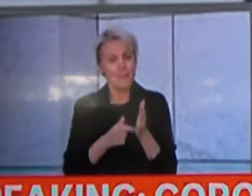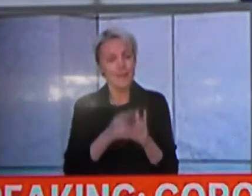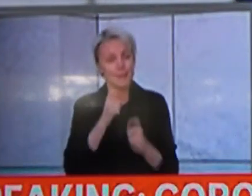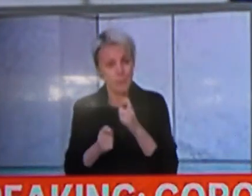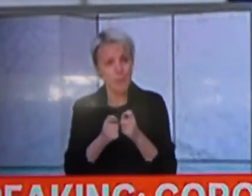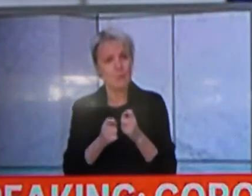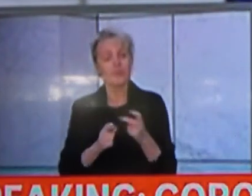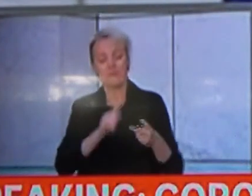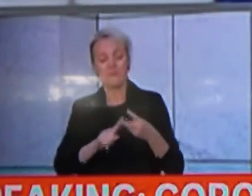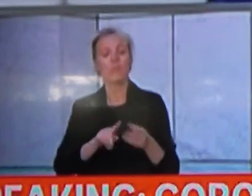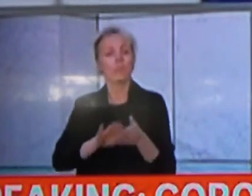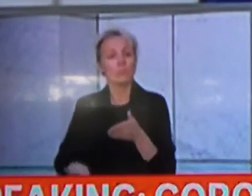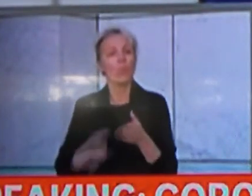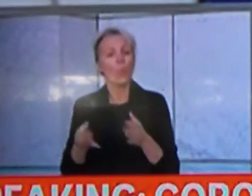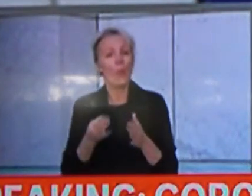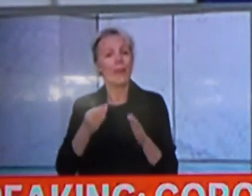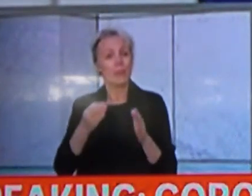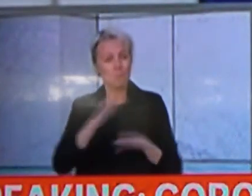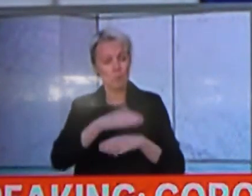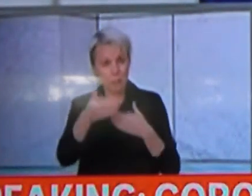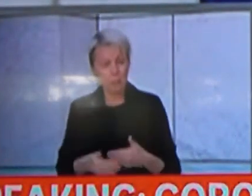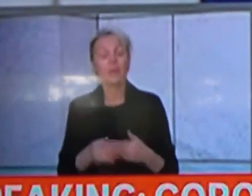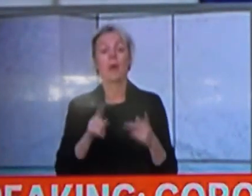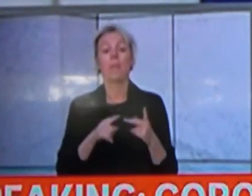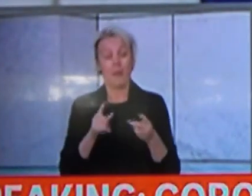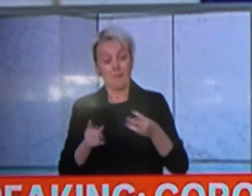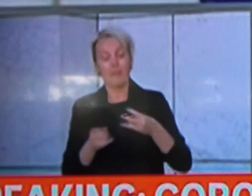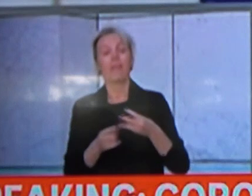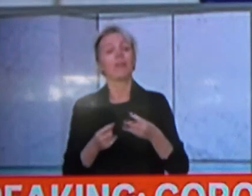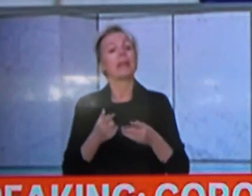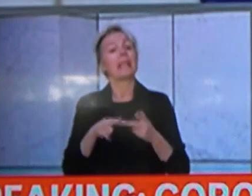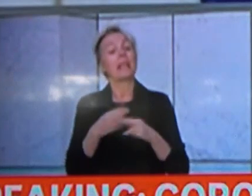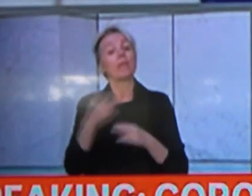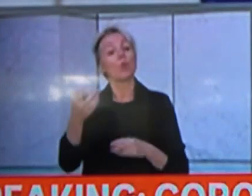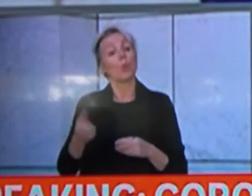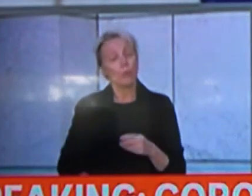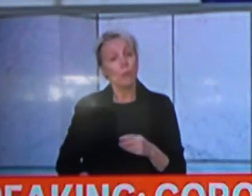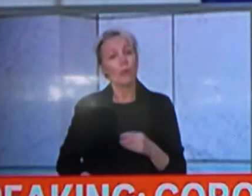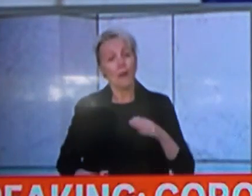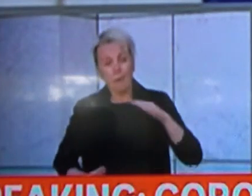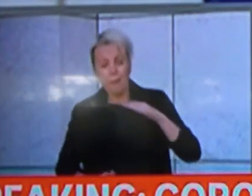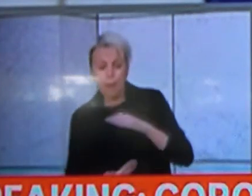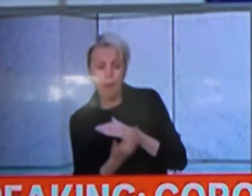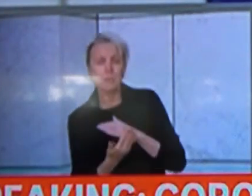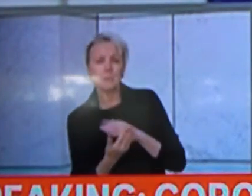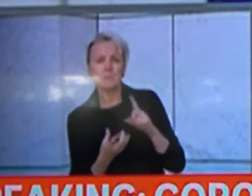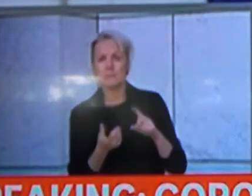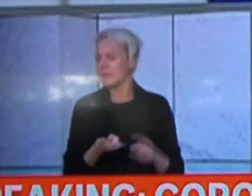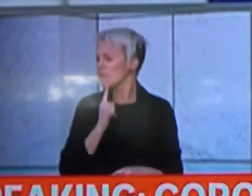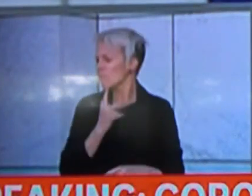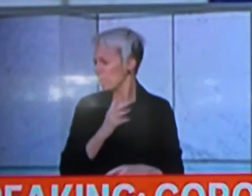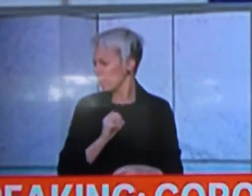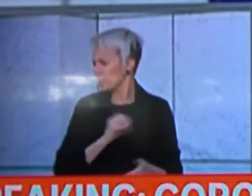still the income test. So if you earn less than $1,075 a fortnight, you will get that full $550